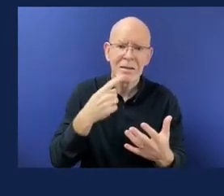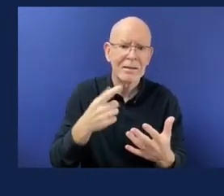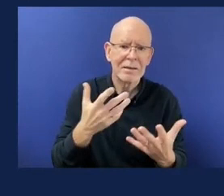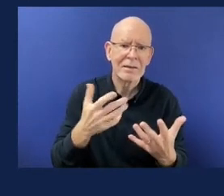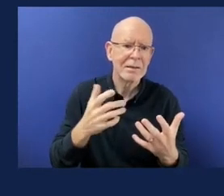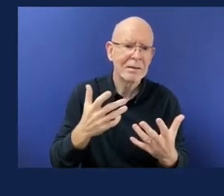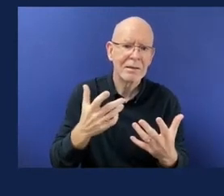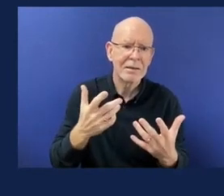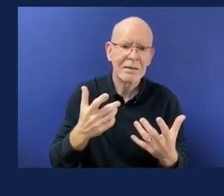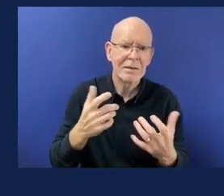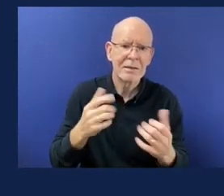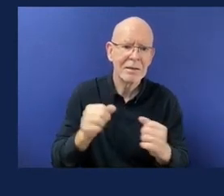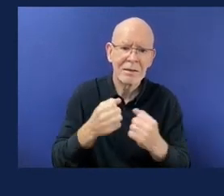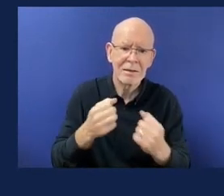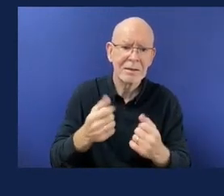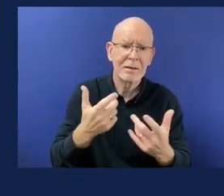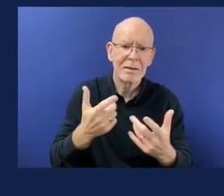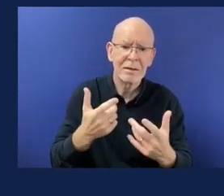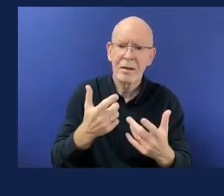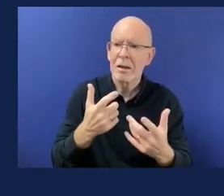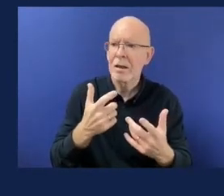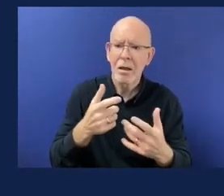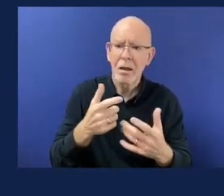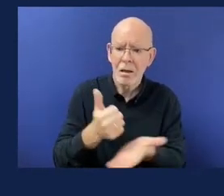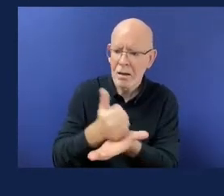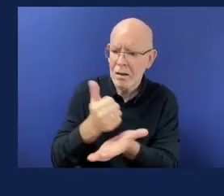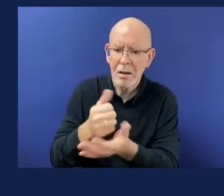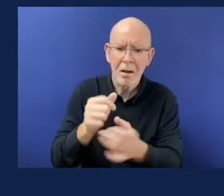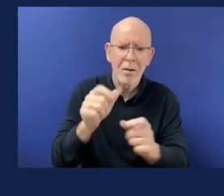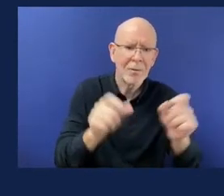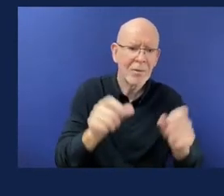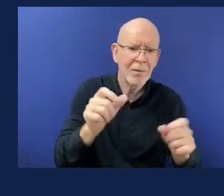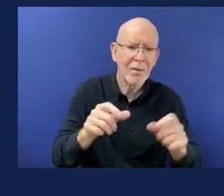fun aspect of it, and it was quite